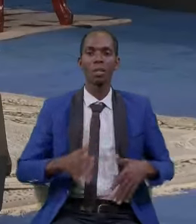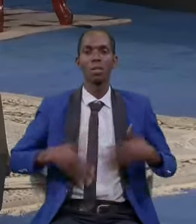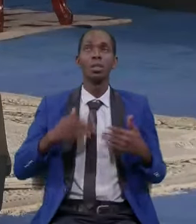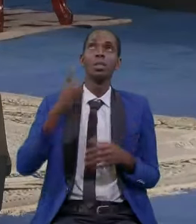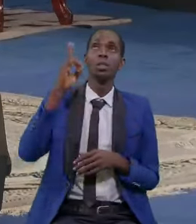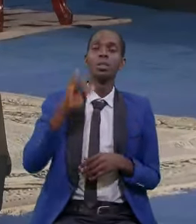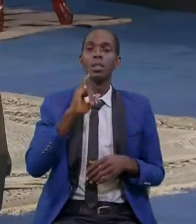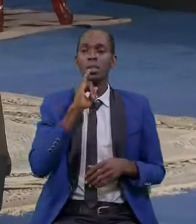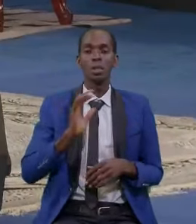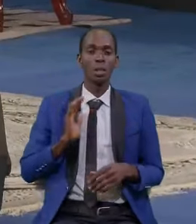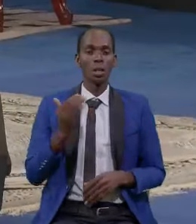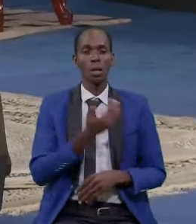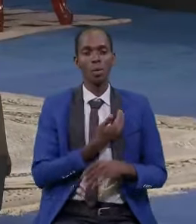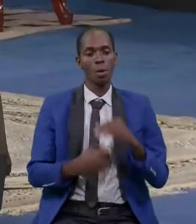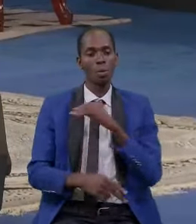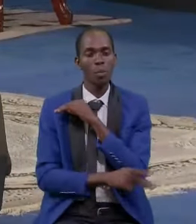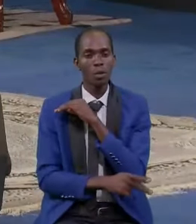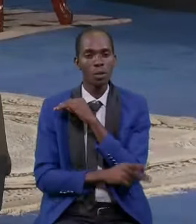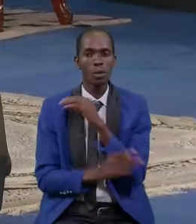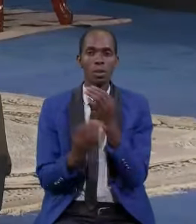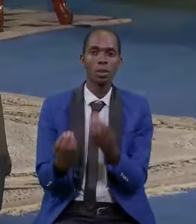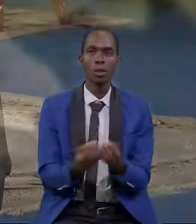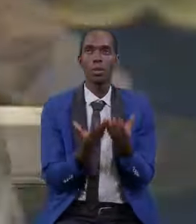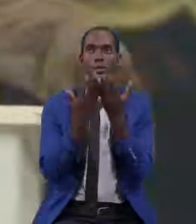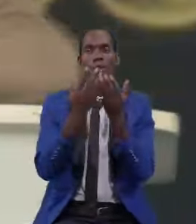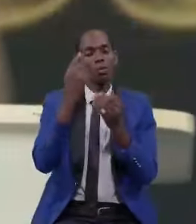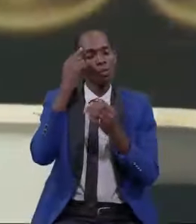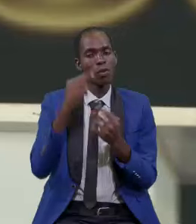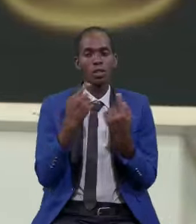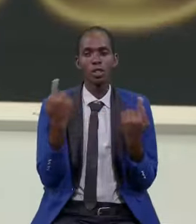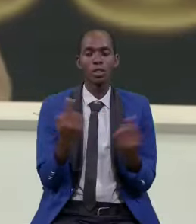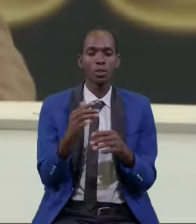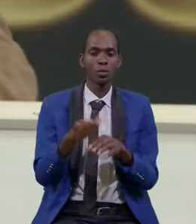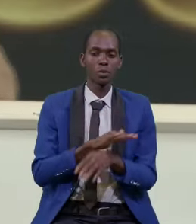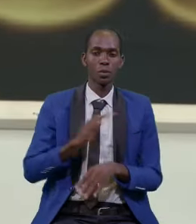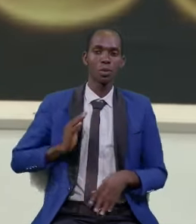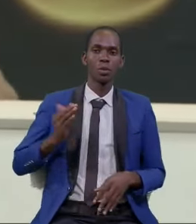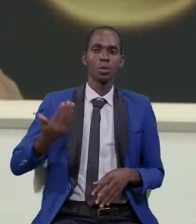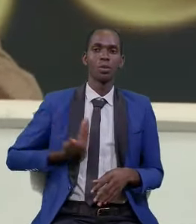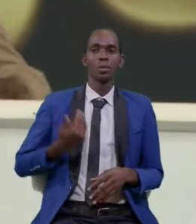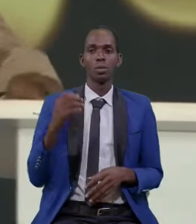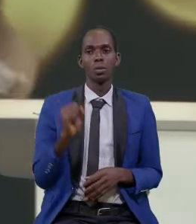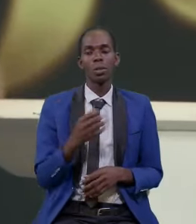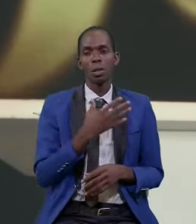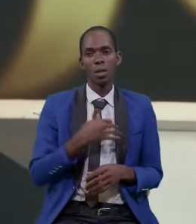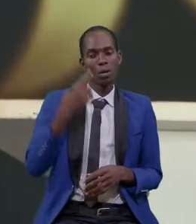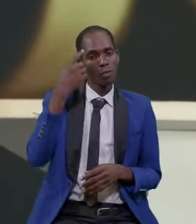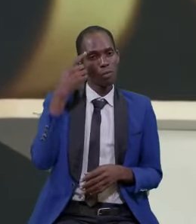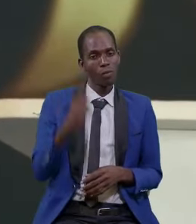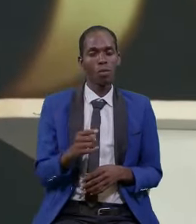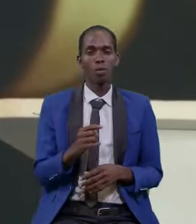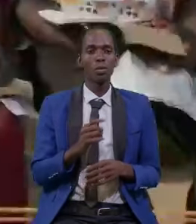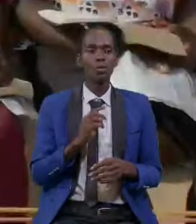He sacrificed for sinful souls and for sincere sins. We're coming